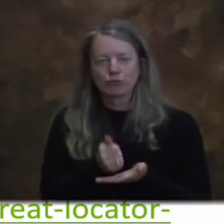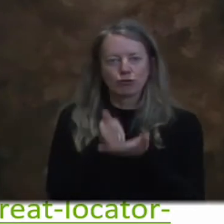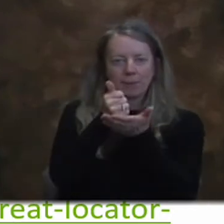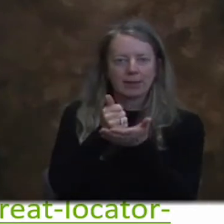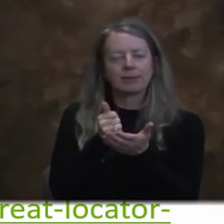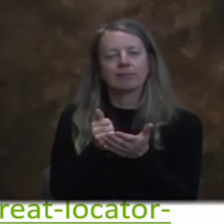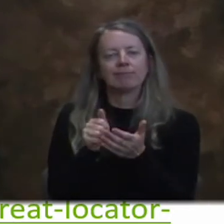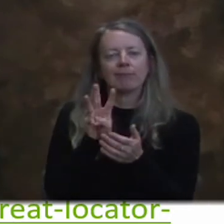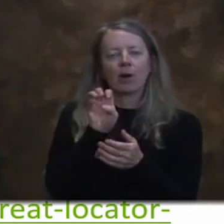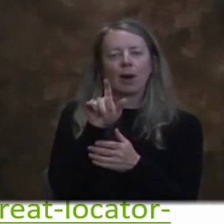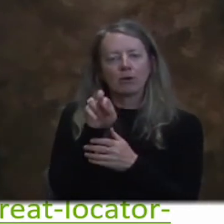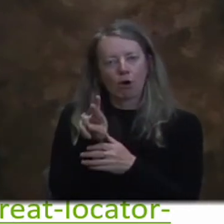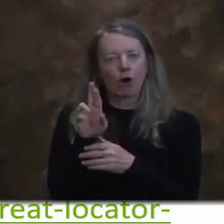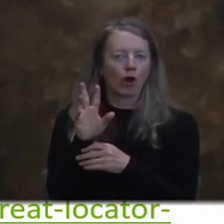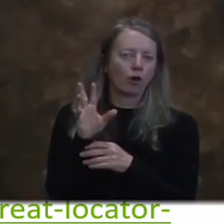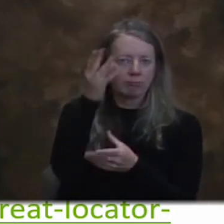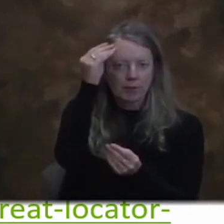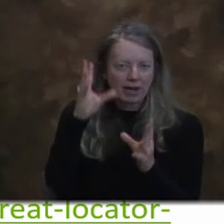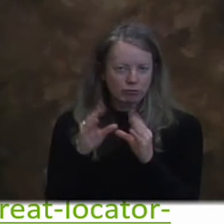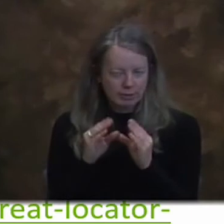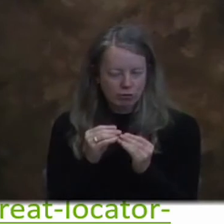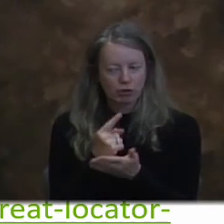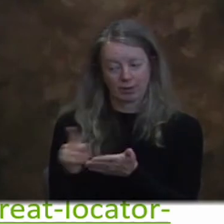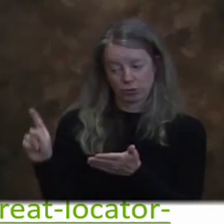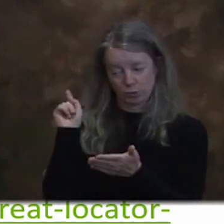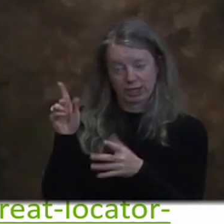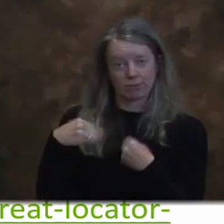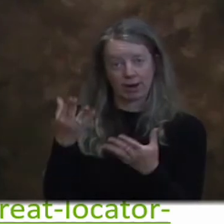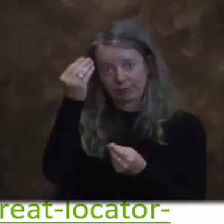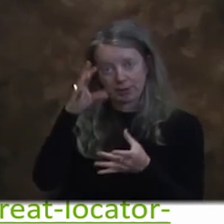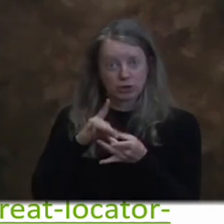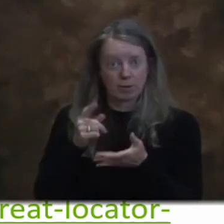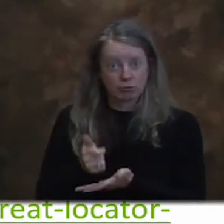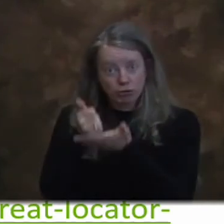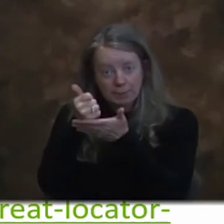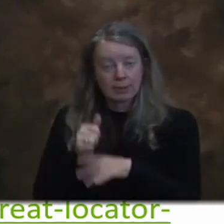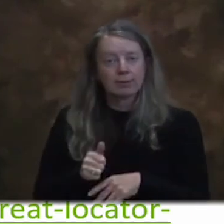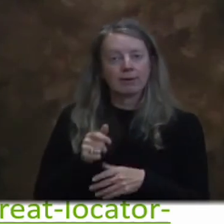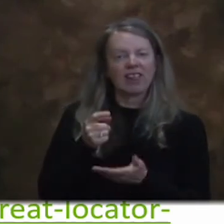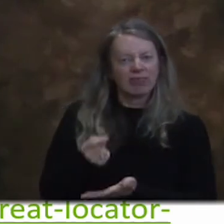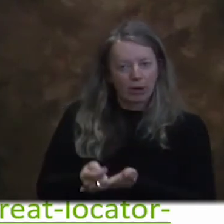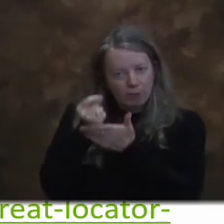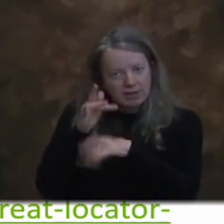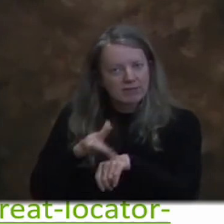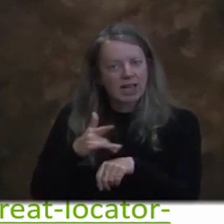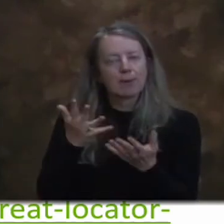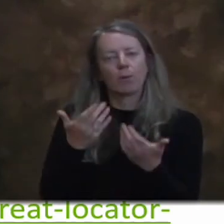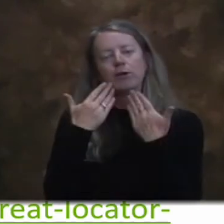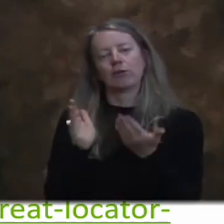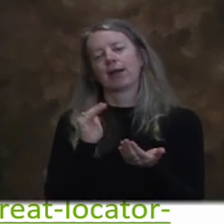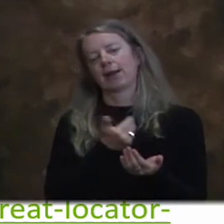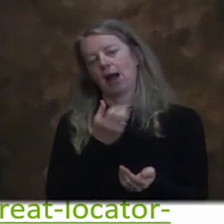webinar and session last week to provide information about treatment and therapeutics. I do want to thank our own Dr.